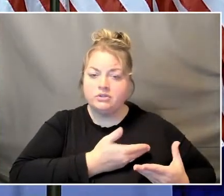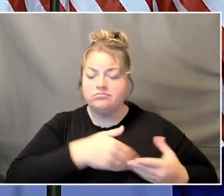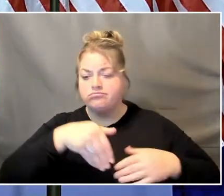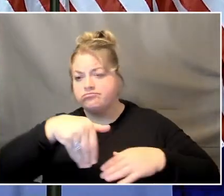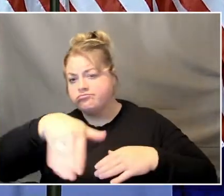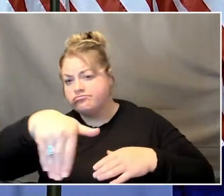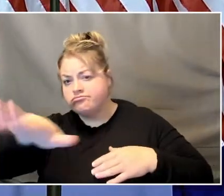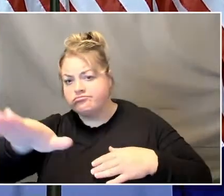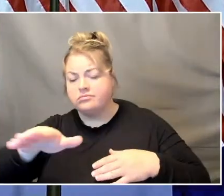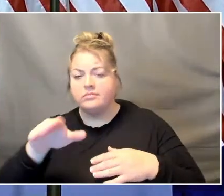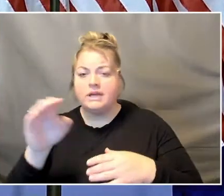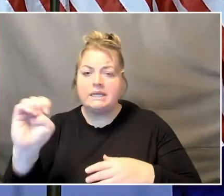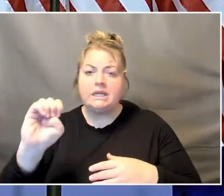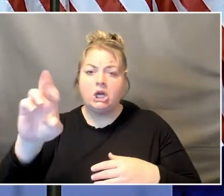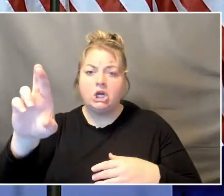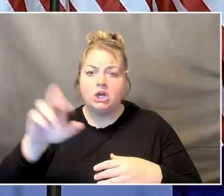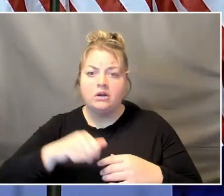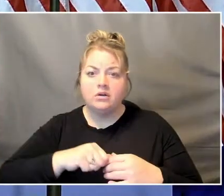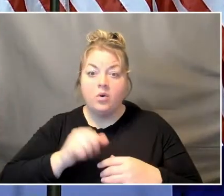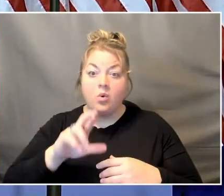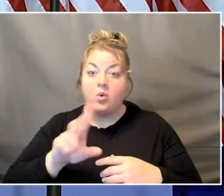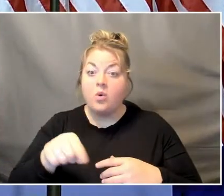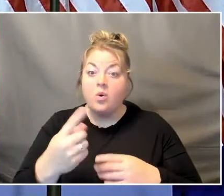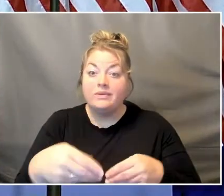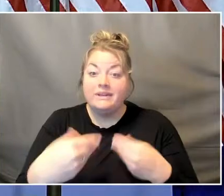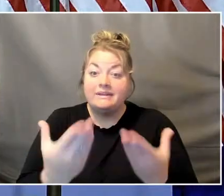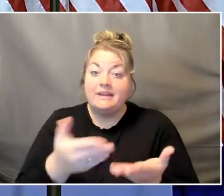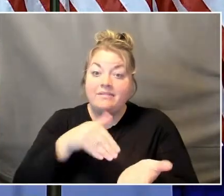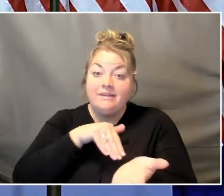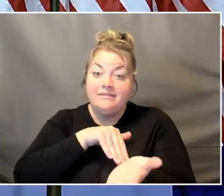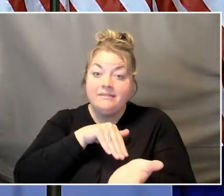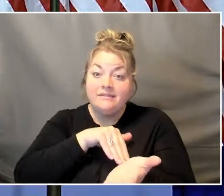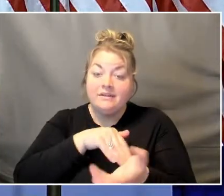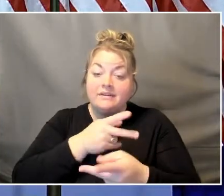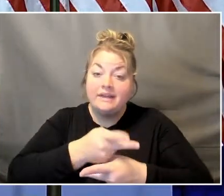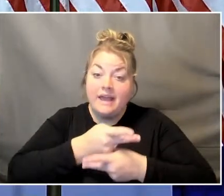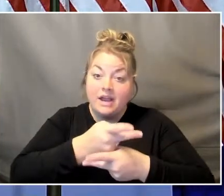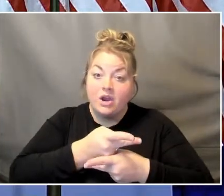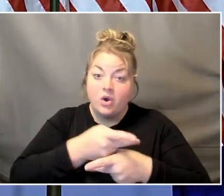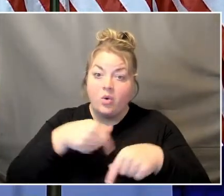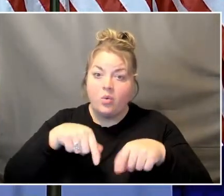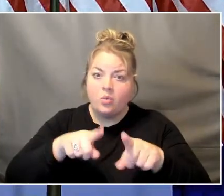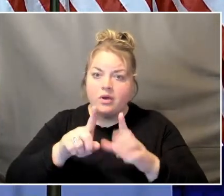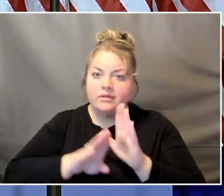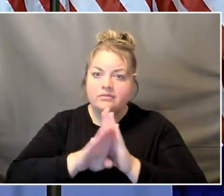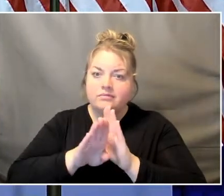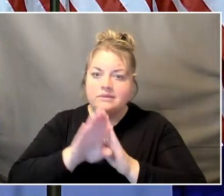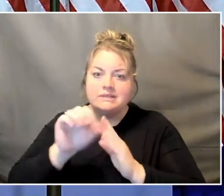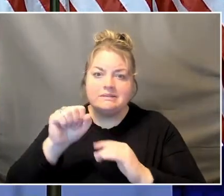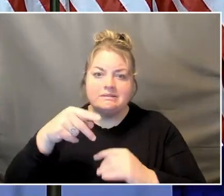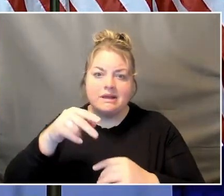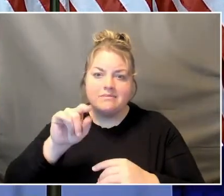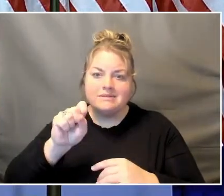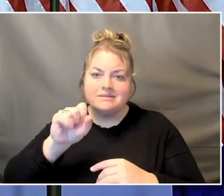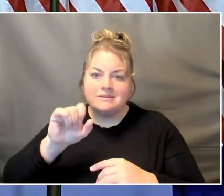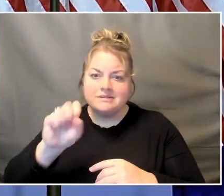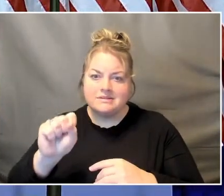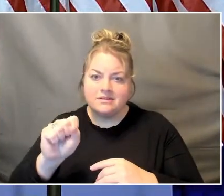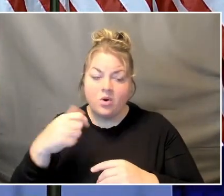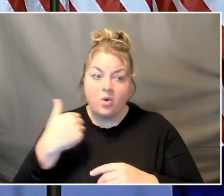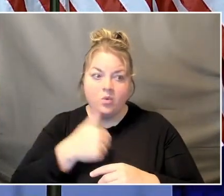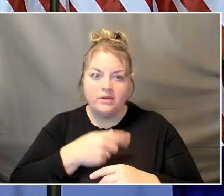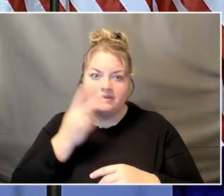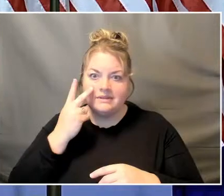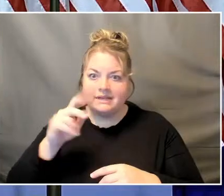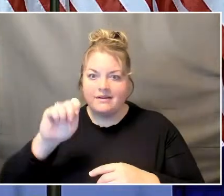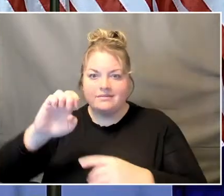developed sepsis. We have seen attacks on IVF. Women denied the freedom to make some of the most personal decisions